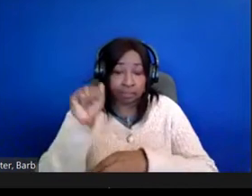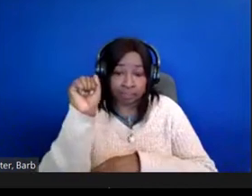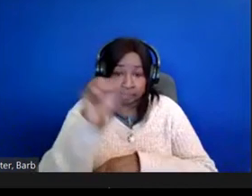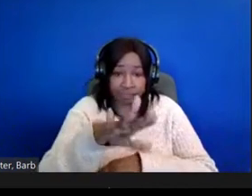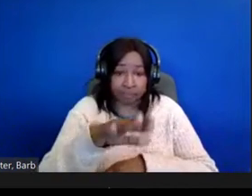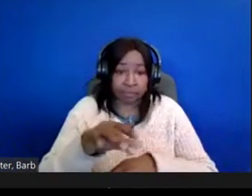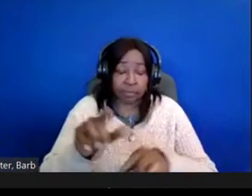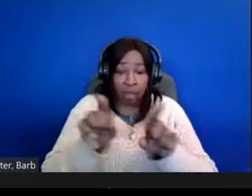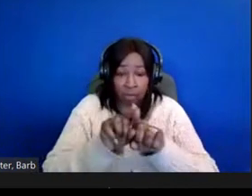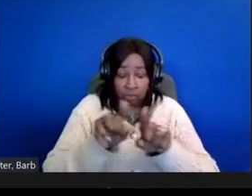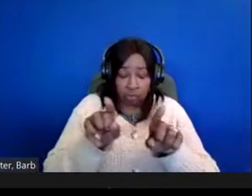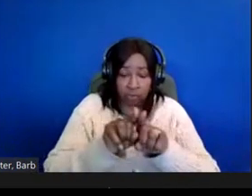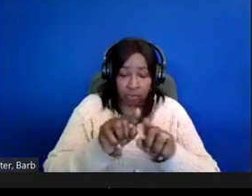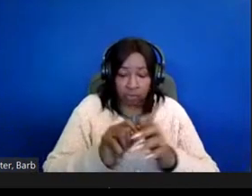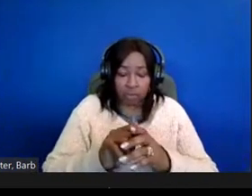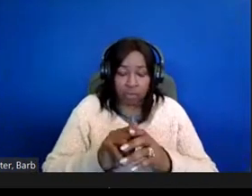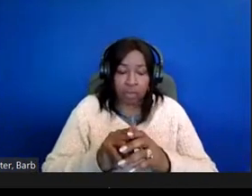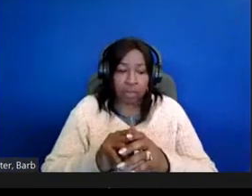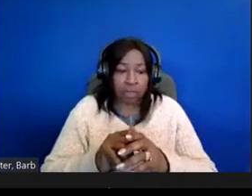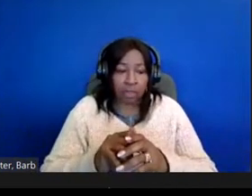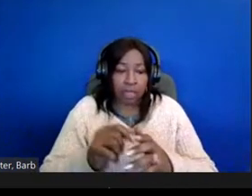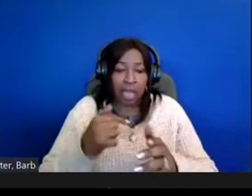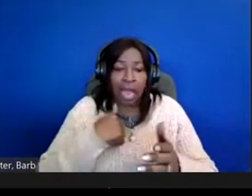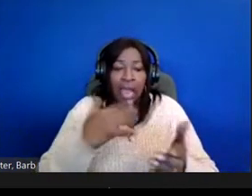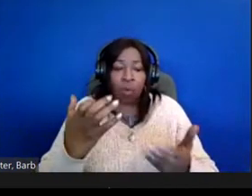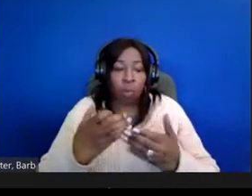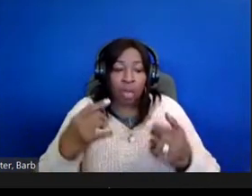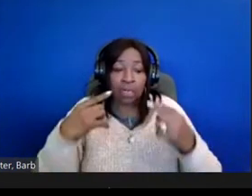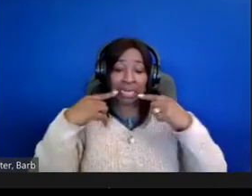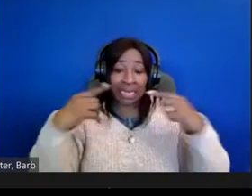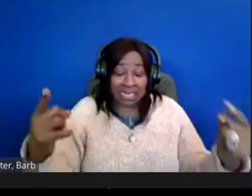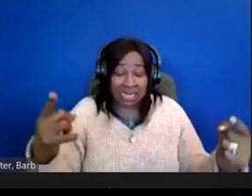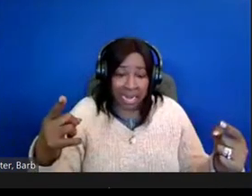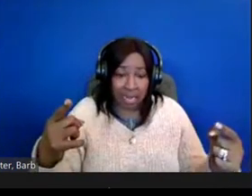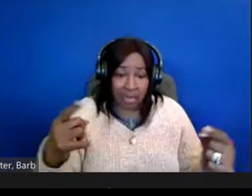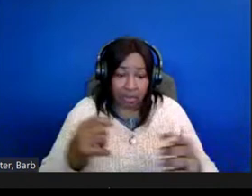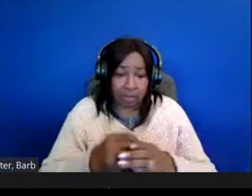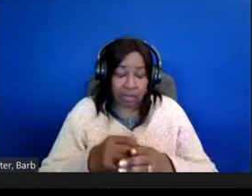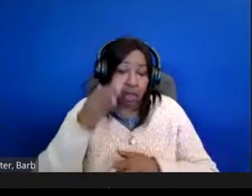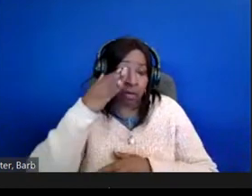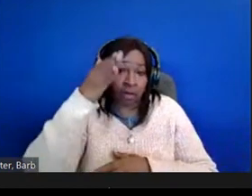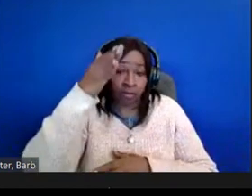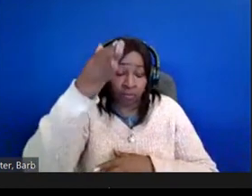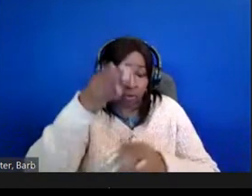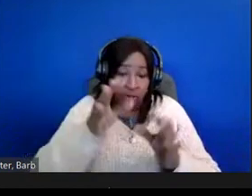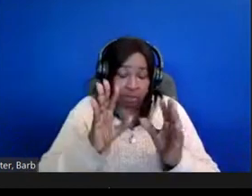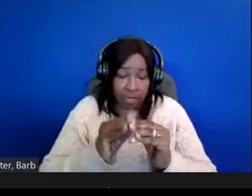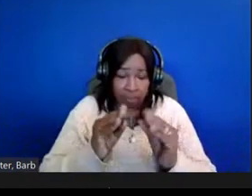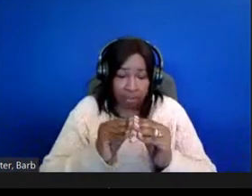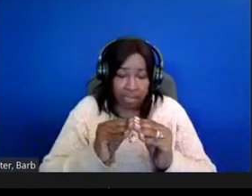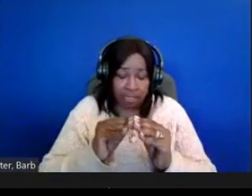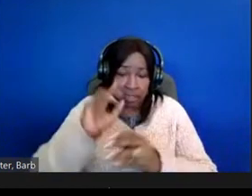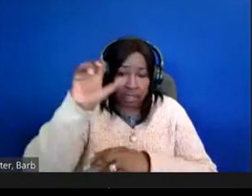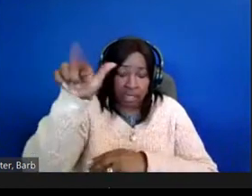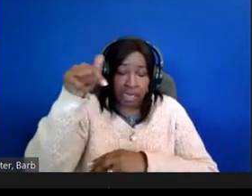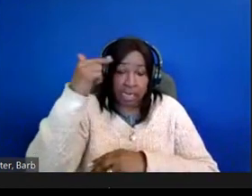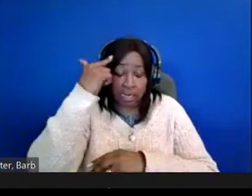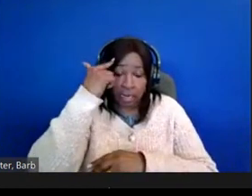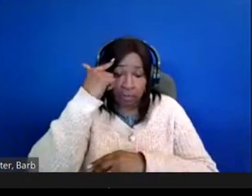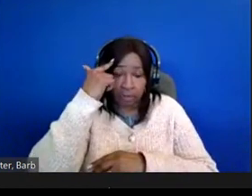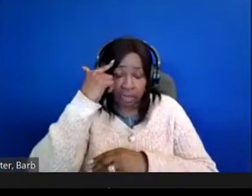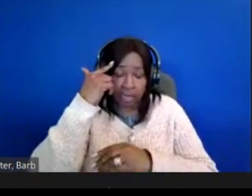Furthermore, I also wanted to announce that for future meetings, the governor's emergency